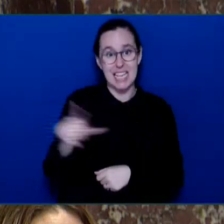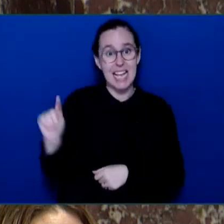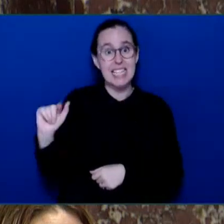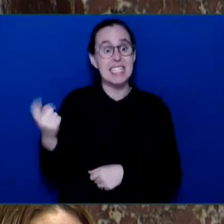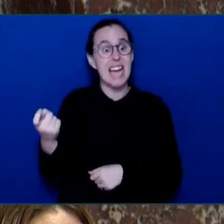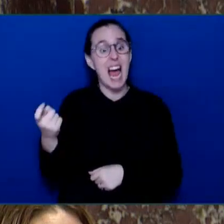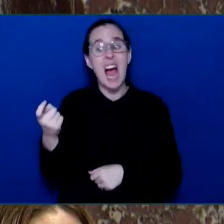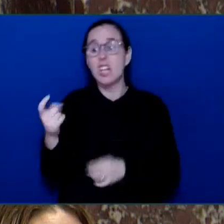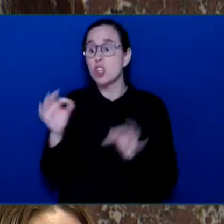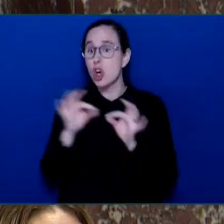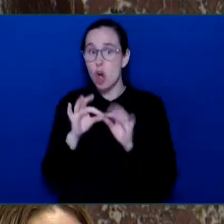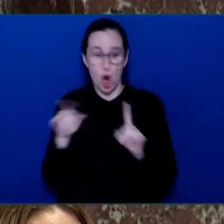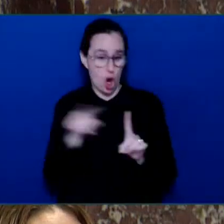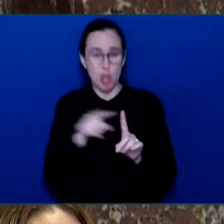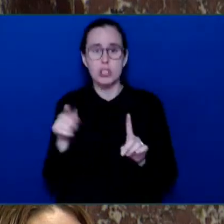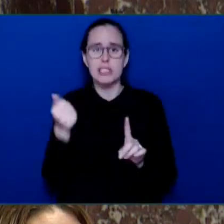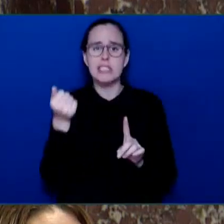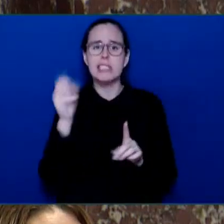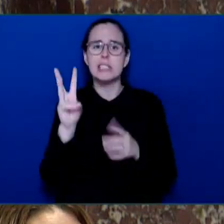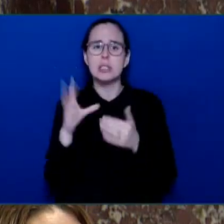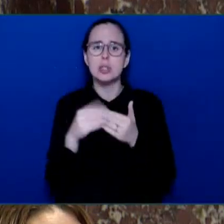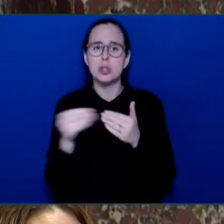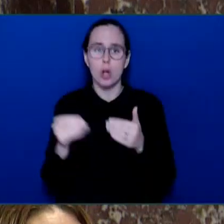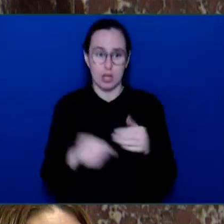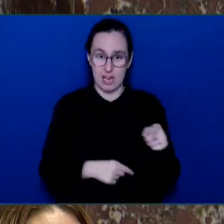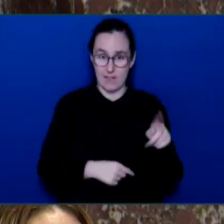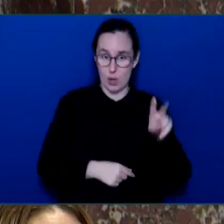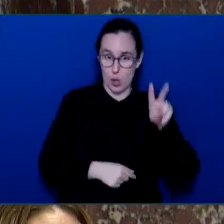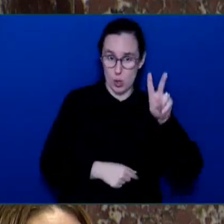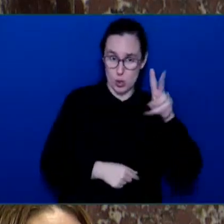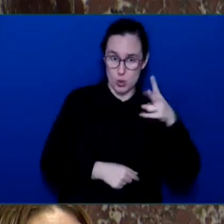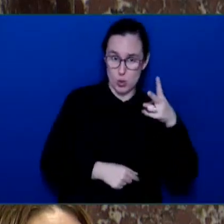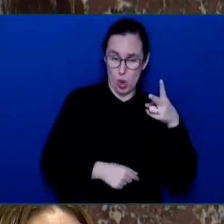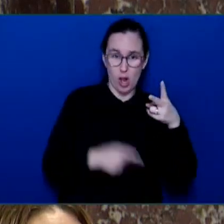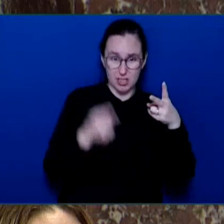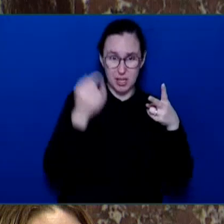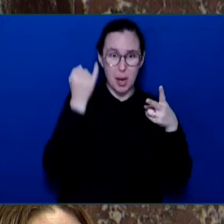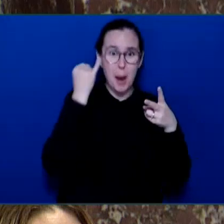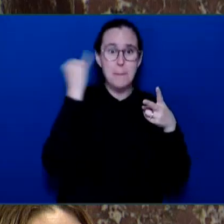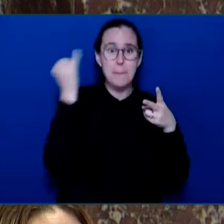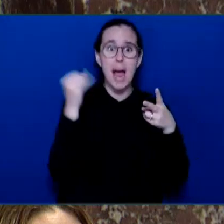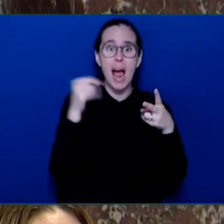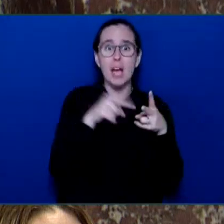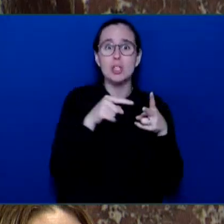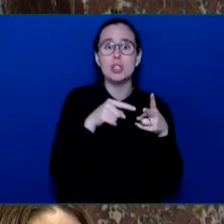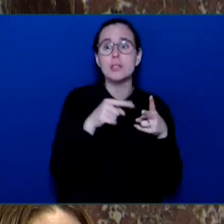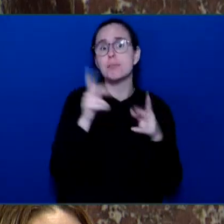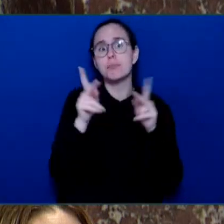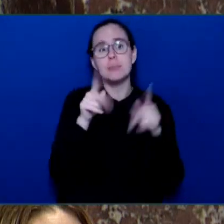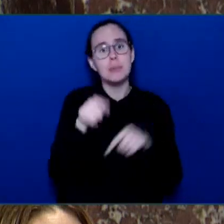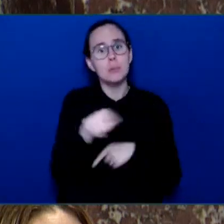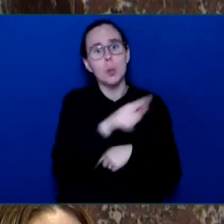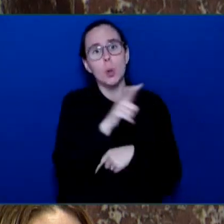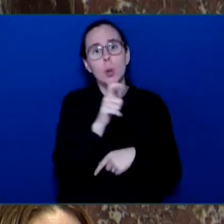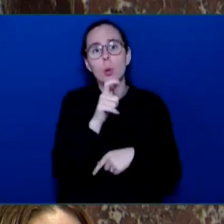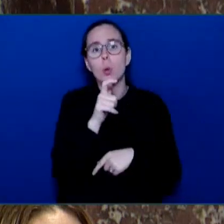put that into perspective is what that means. For British Columbians that are going to Costco, that's the equivalent to buying 2 rotisserie